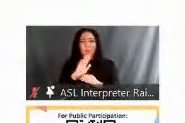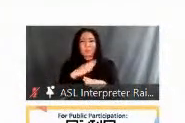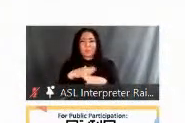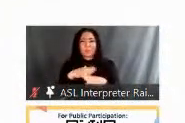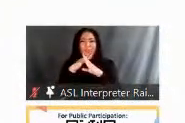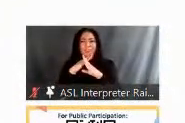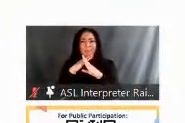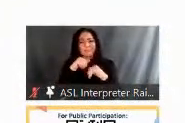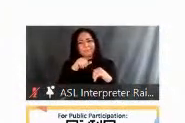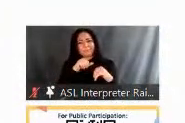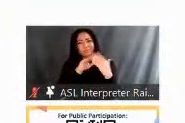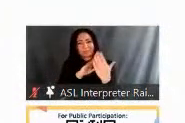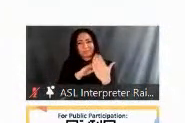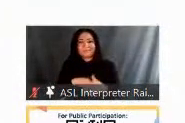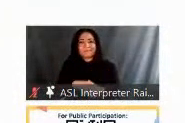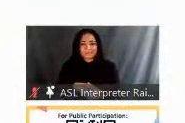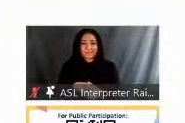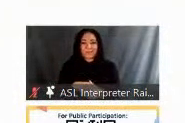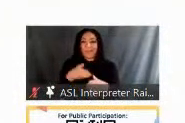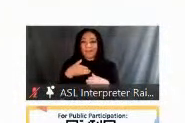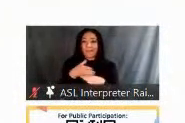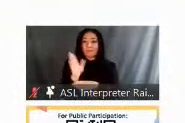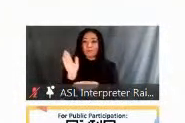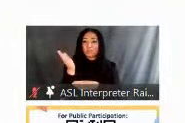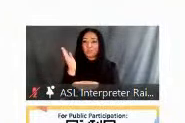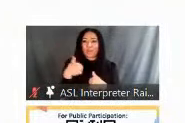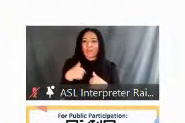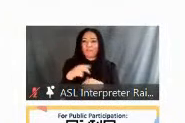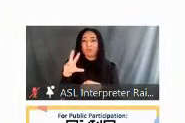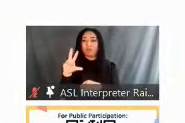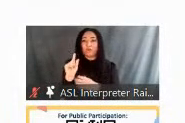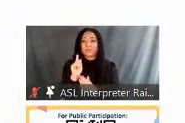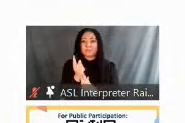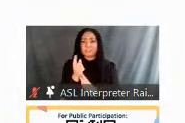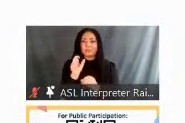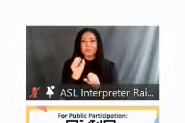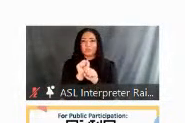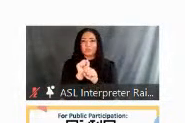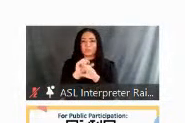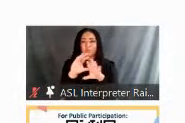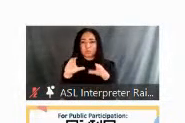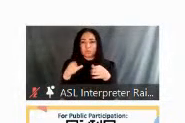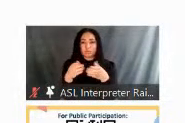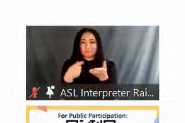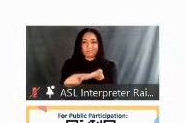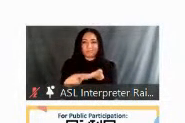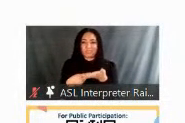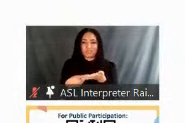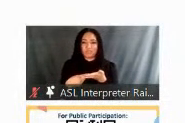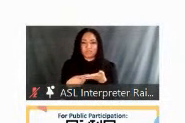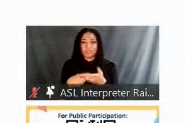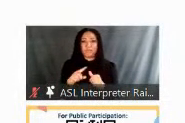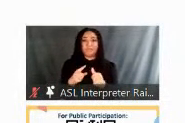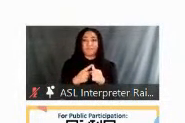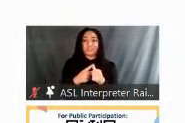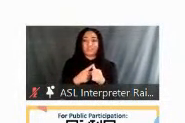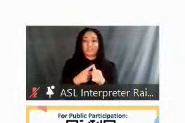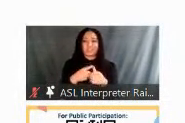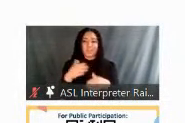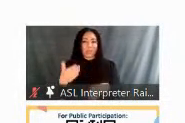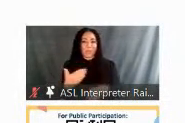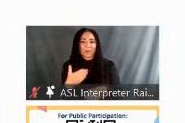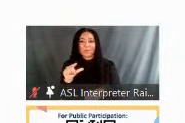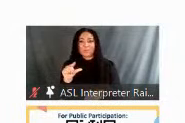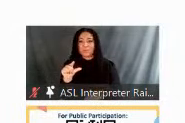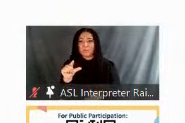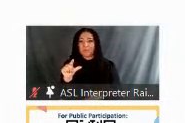After these presentations, we will have 30 minutes of work group discussion. First, let's hear from PK. I welcome Gloria Corral